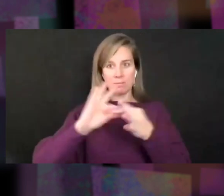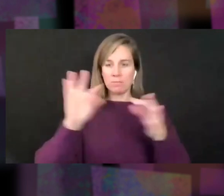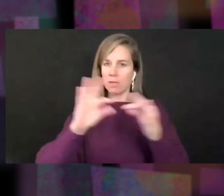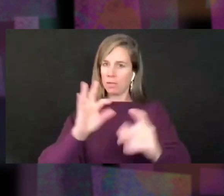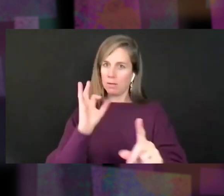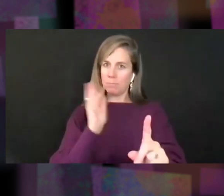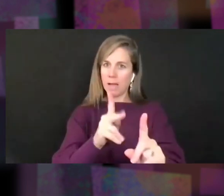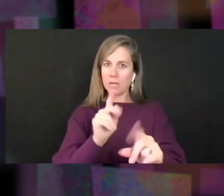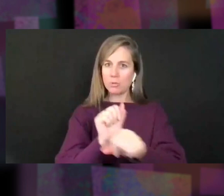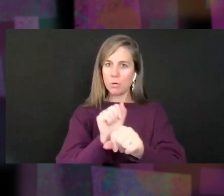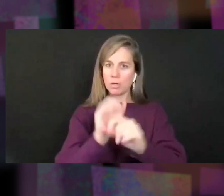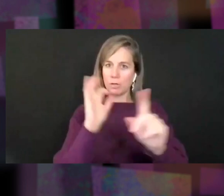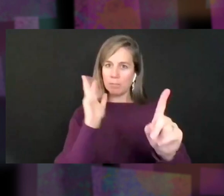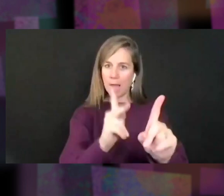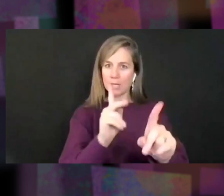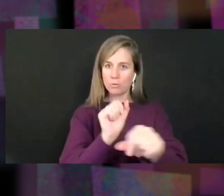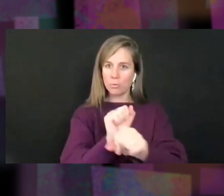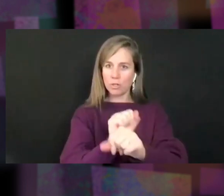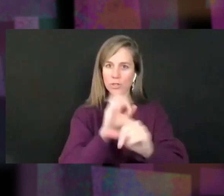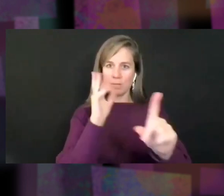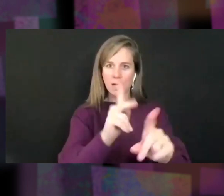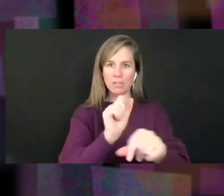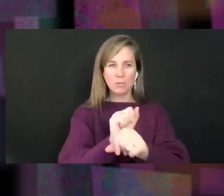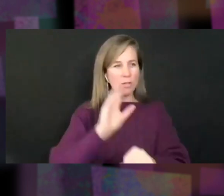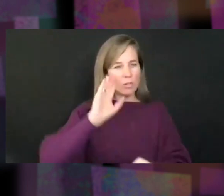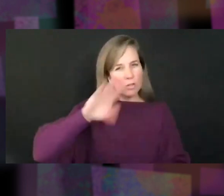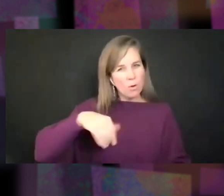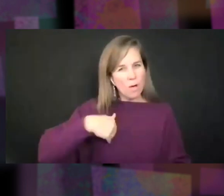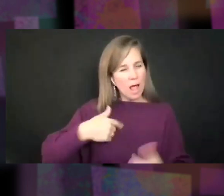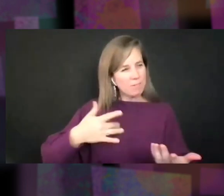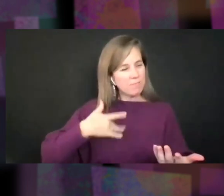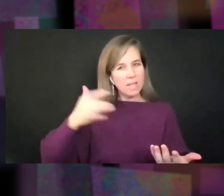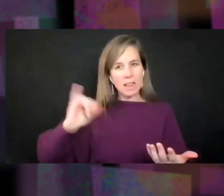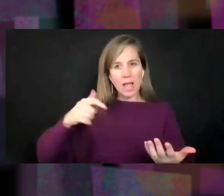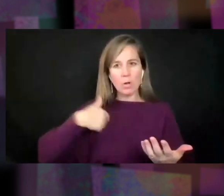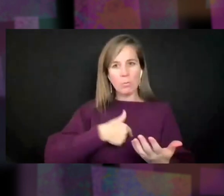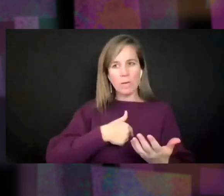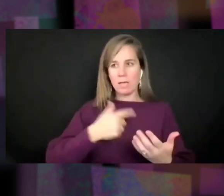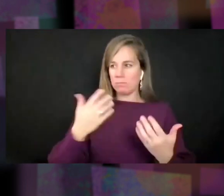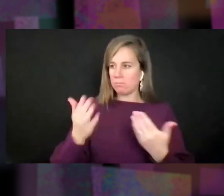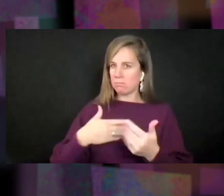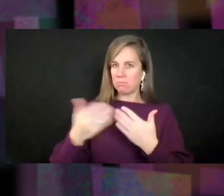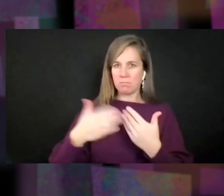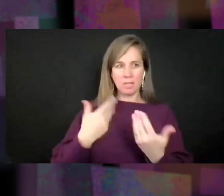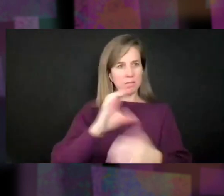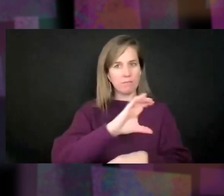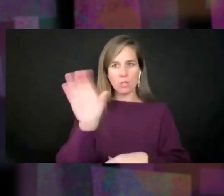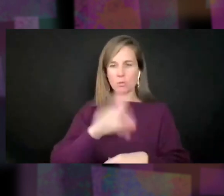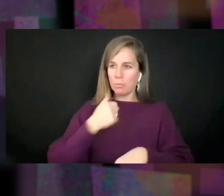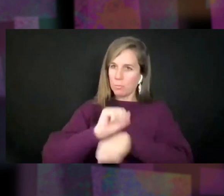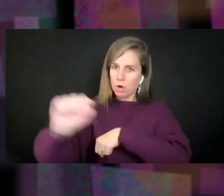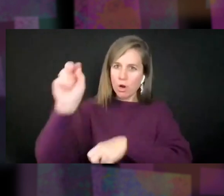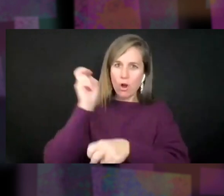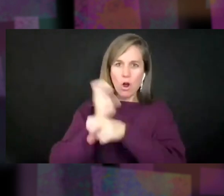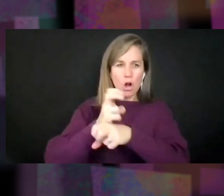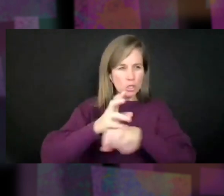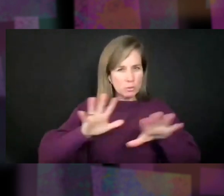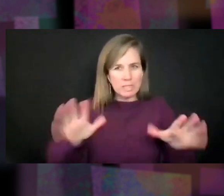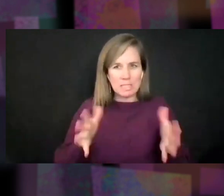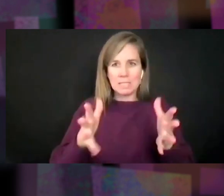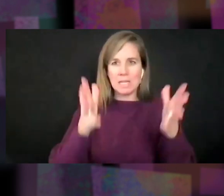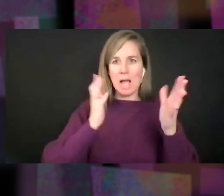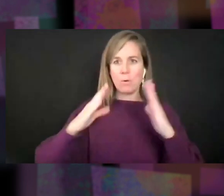us gathered here have only been working harder since the pandemic took hold of our communities. But if I accept that